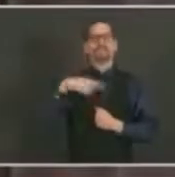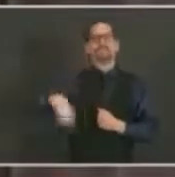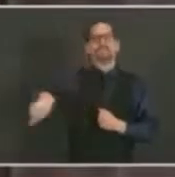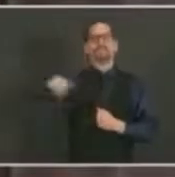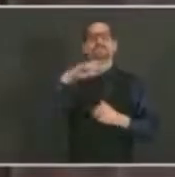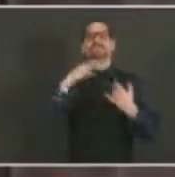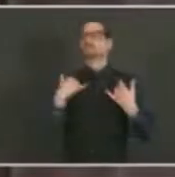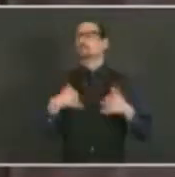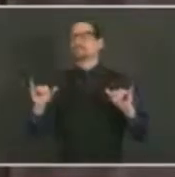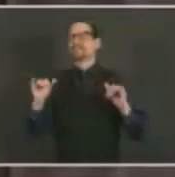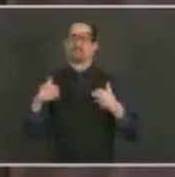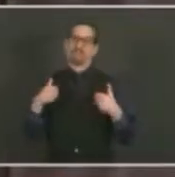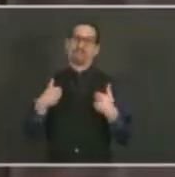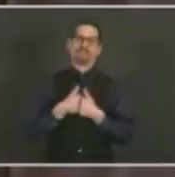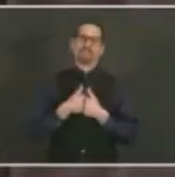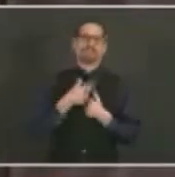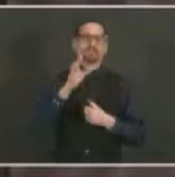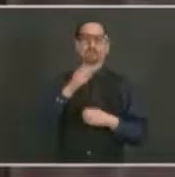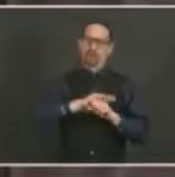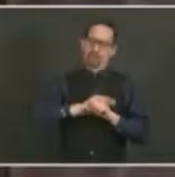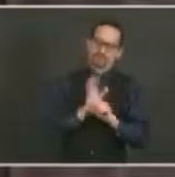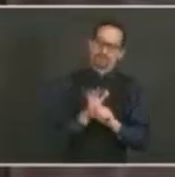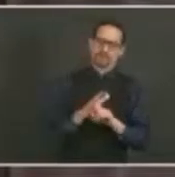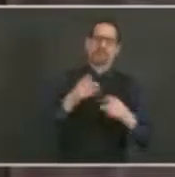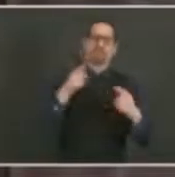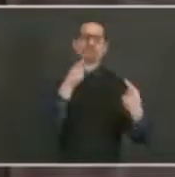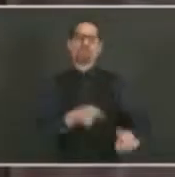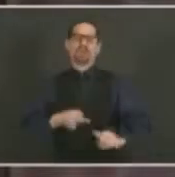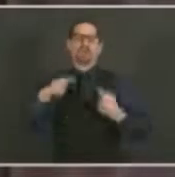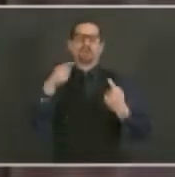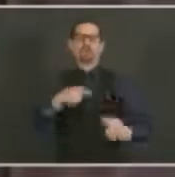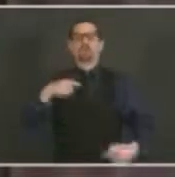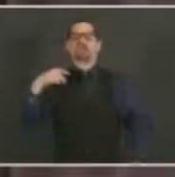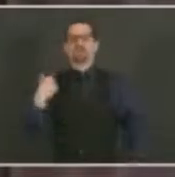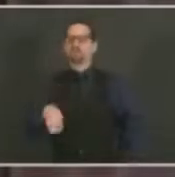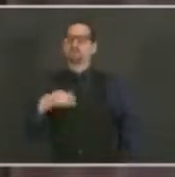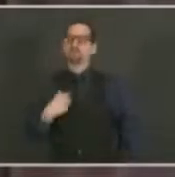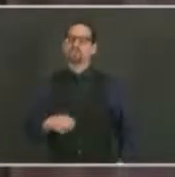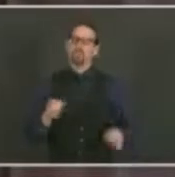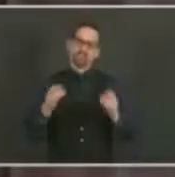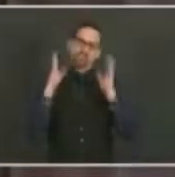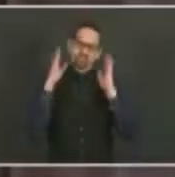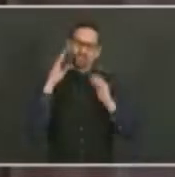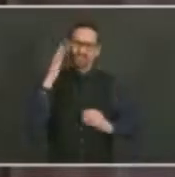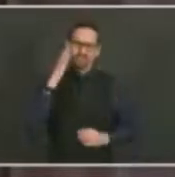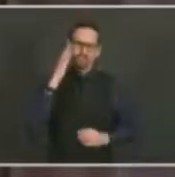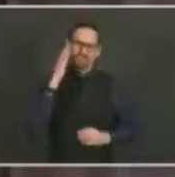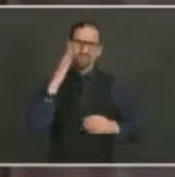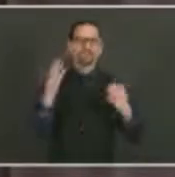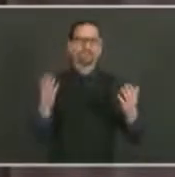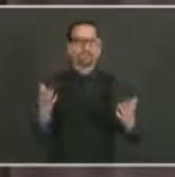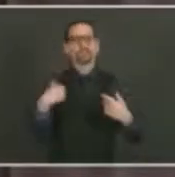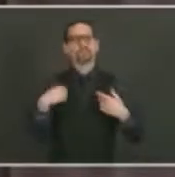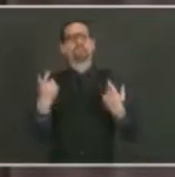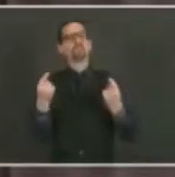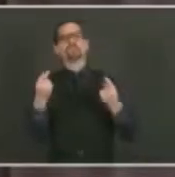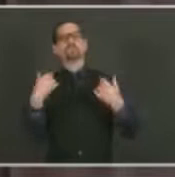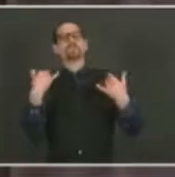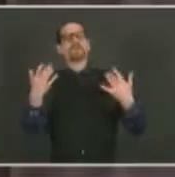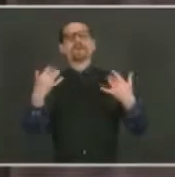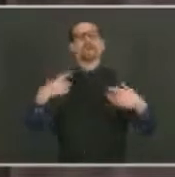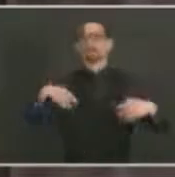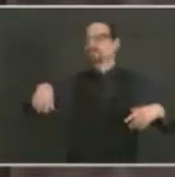several months. So for example, what we are going to do is change the social gathering size in Rhode